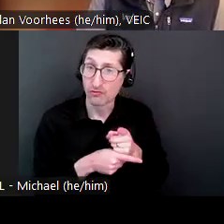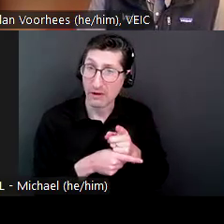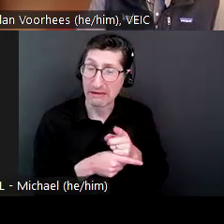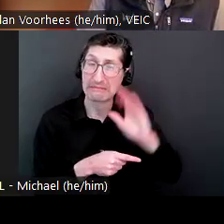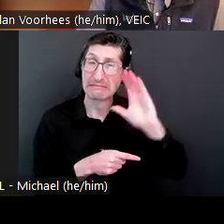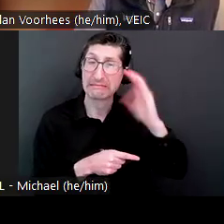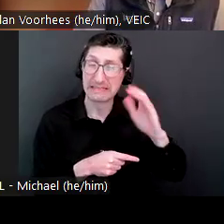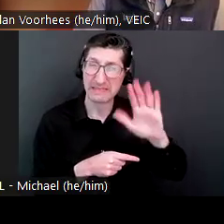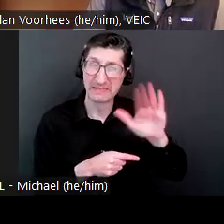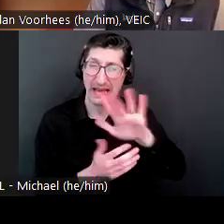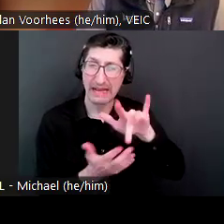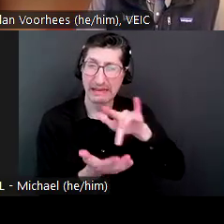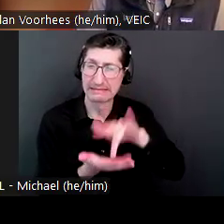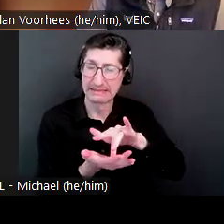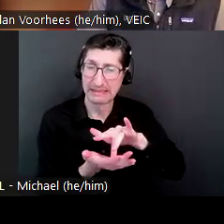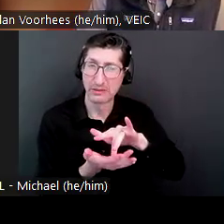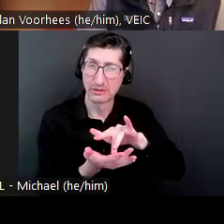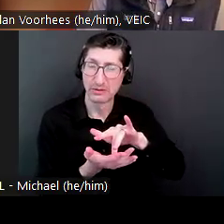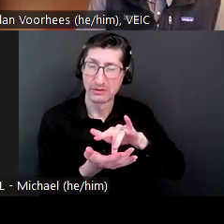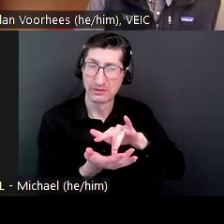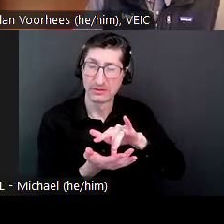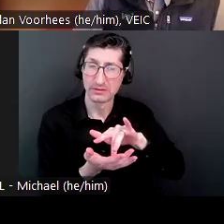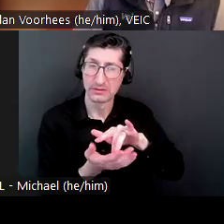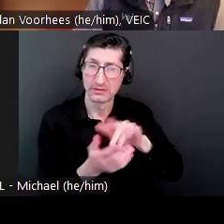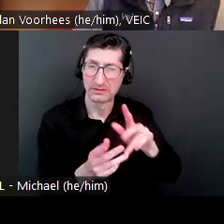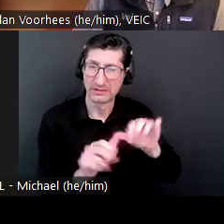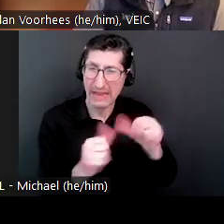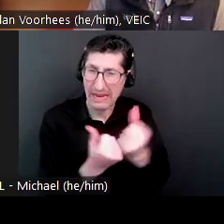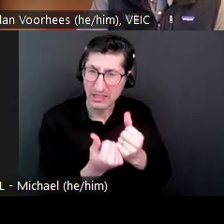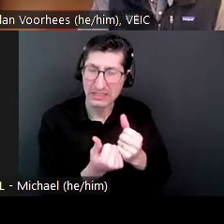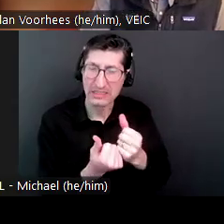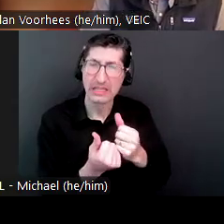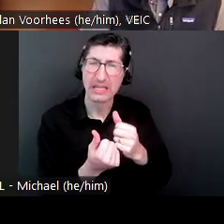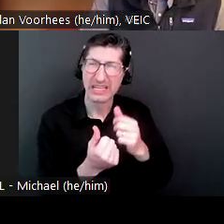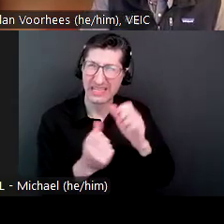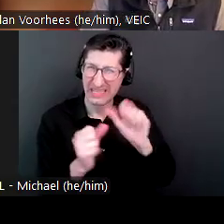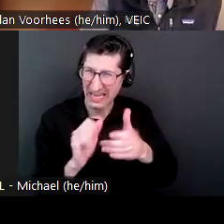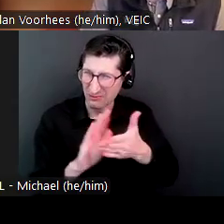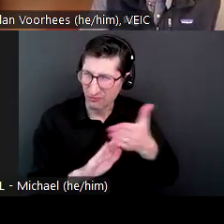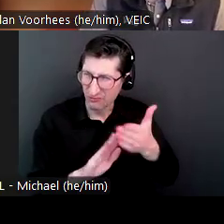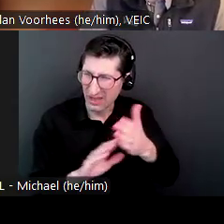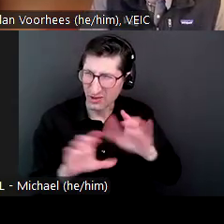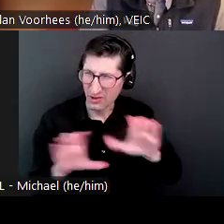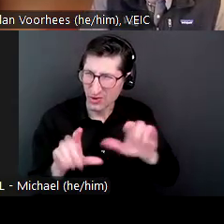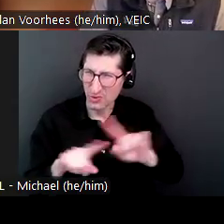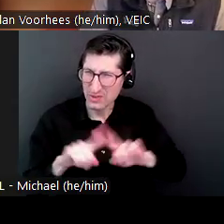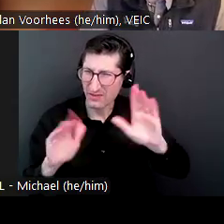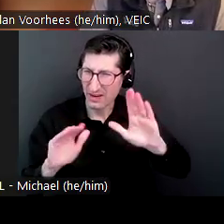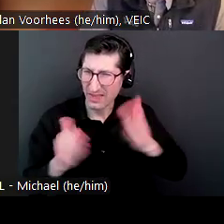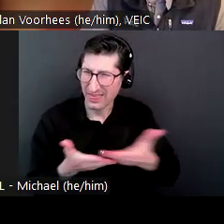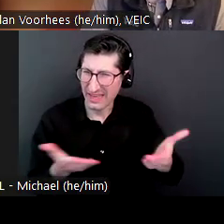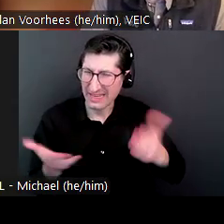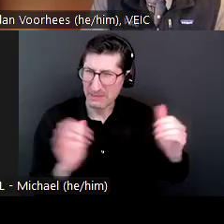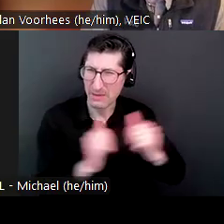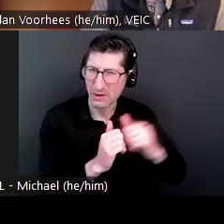would have the ability to do things differently than, let's say, Mass Save can do, is my understanding, on a policy